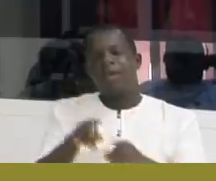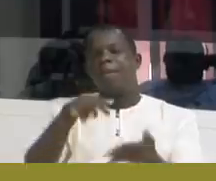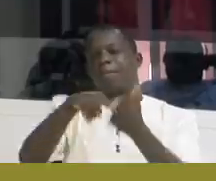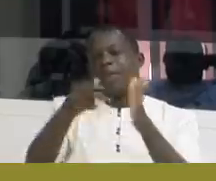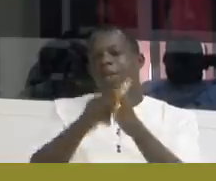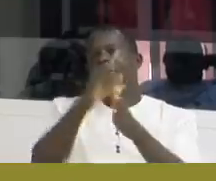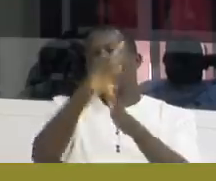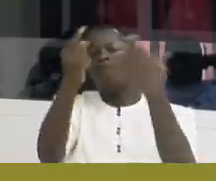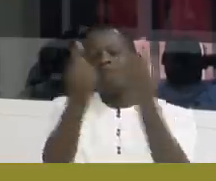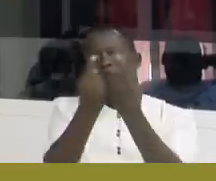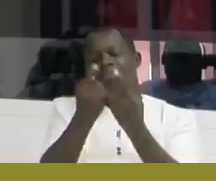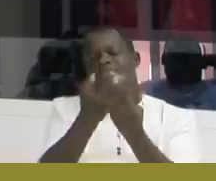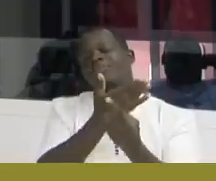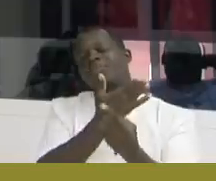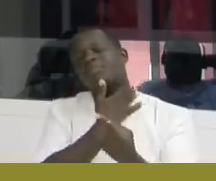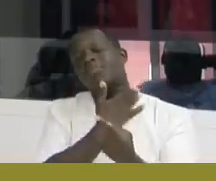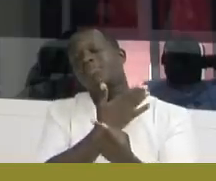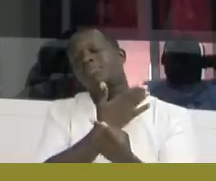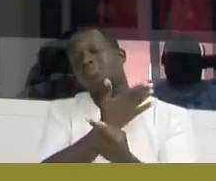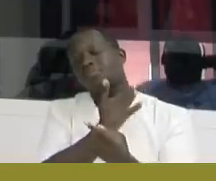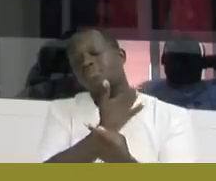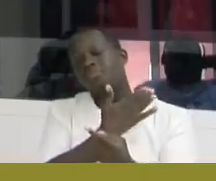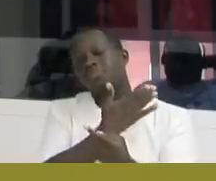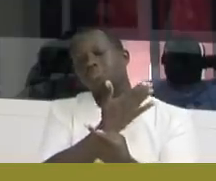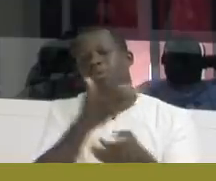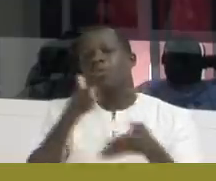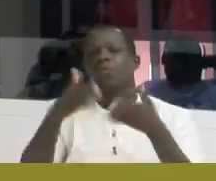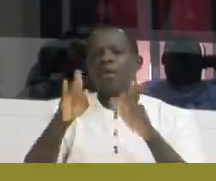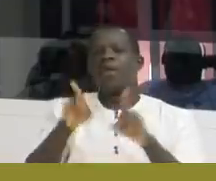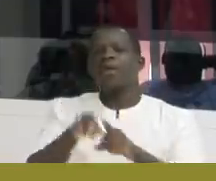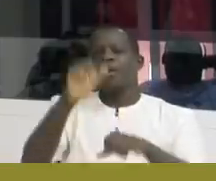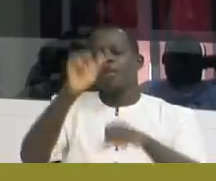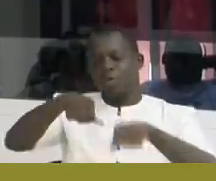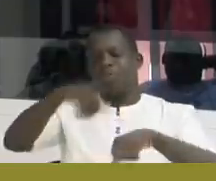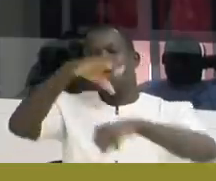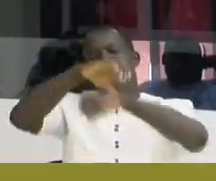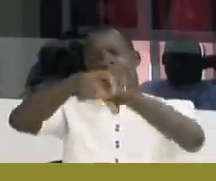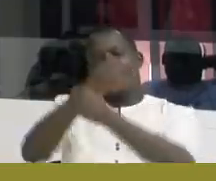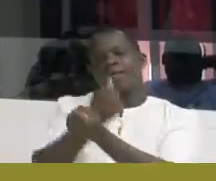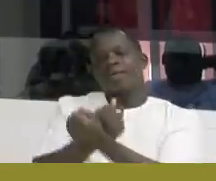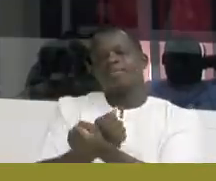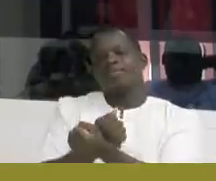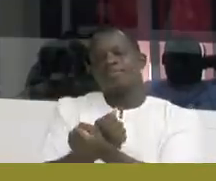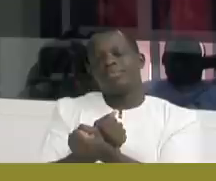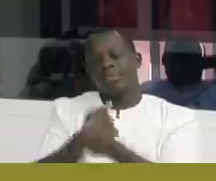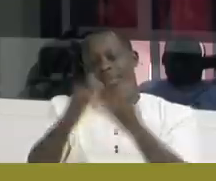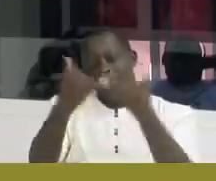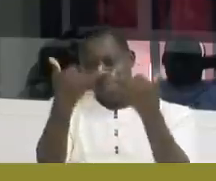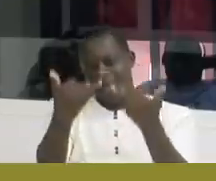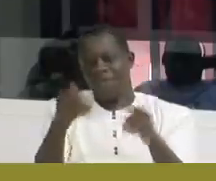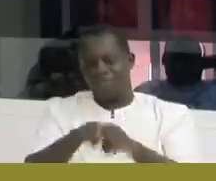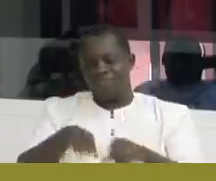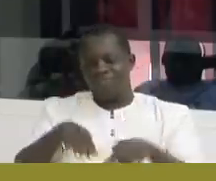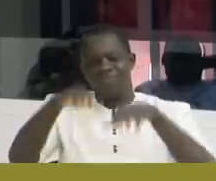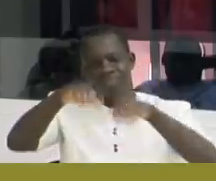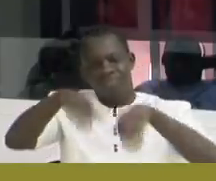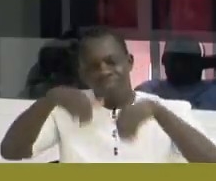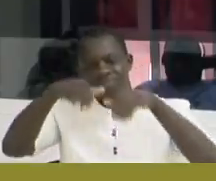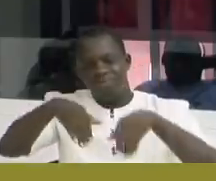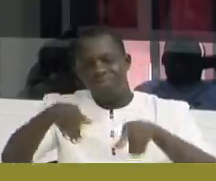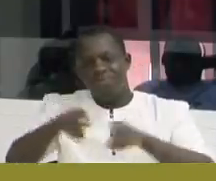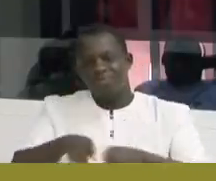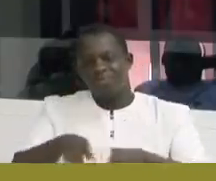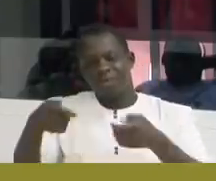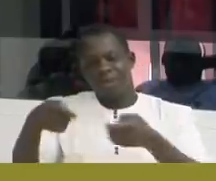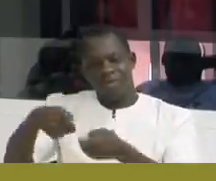everything would go smooth and they would be arrested. So they dug the hole, a couple